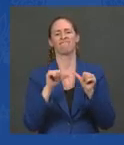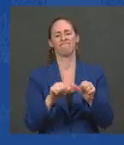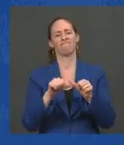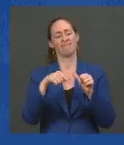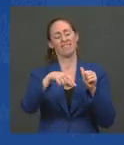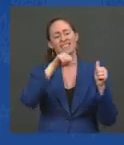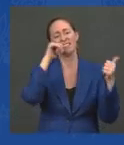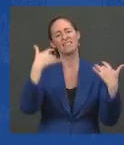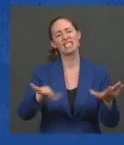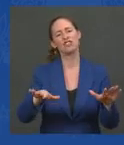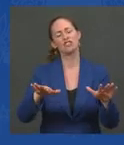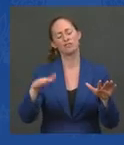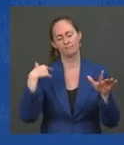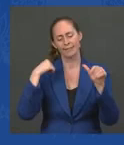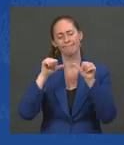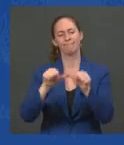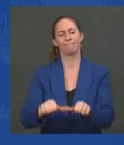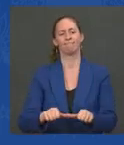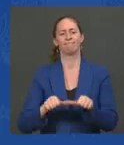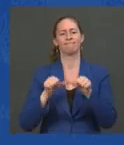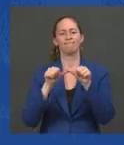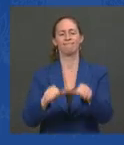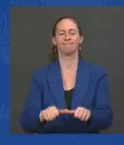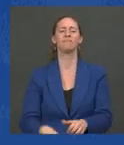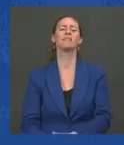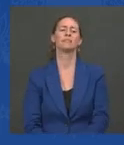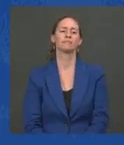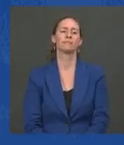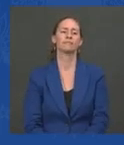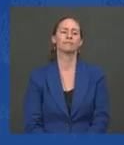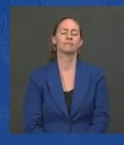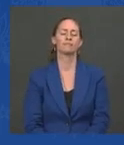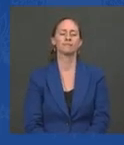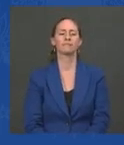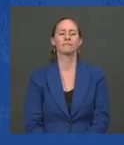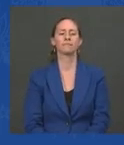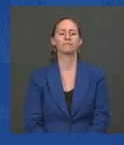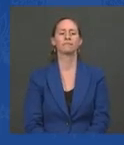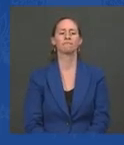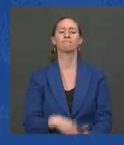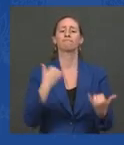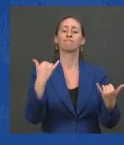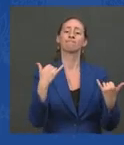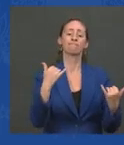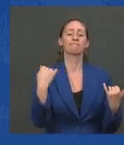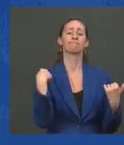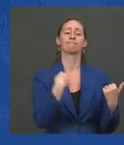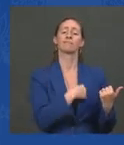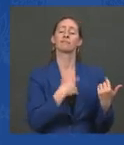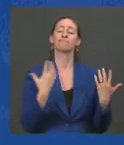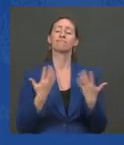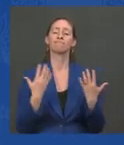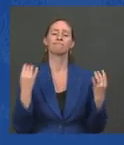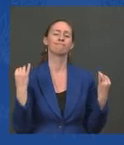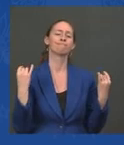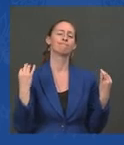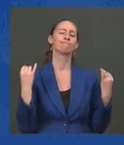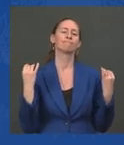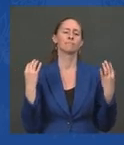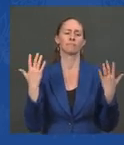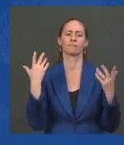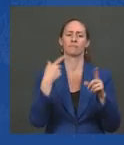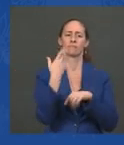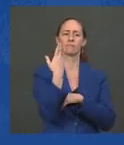finally, we're confronting the stains of what remains the deep stain in the soul of the nation. Hate and white